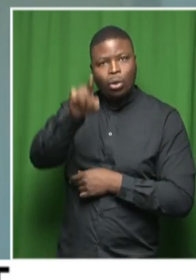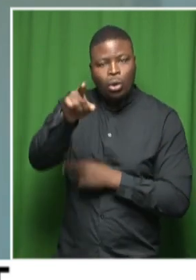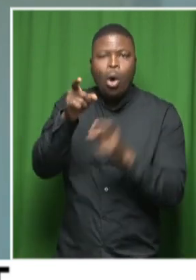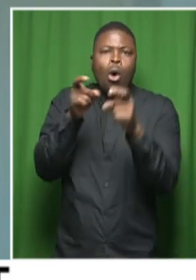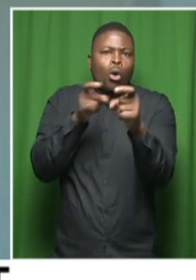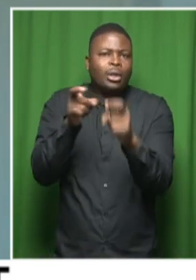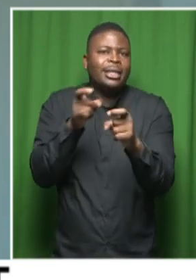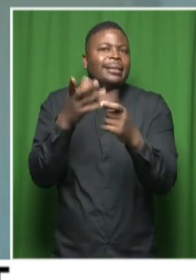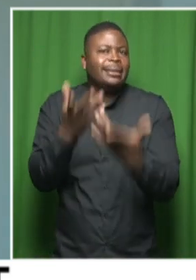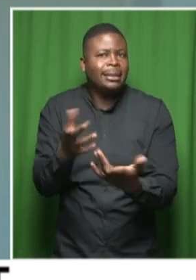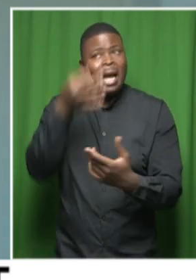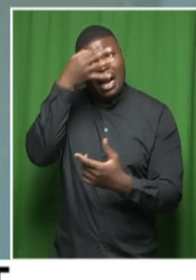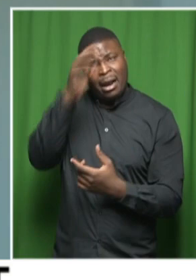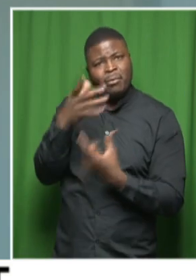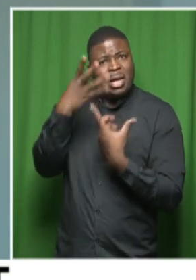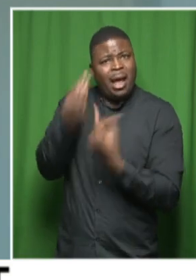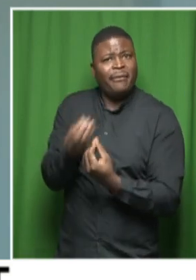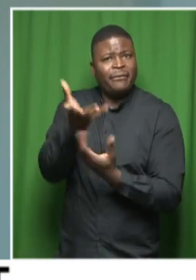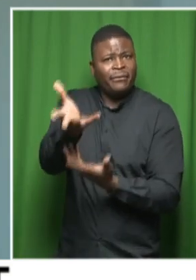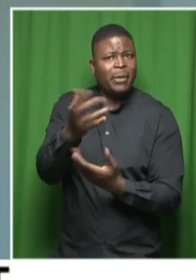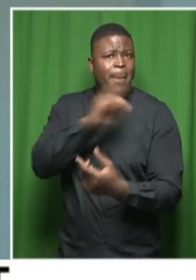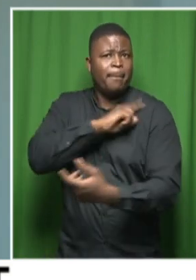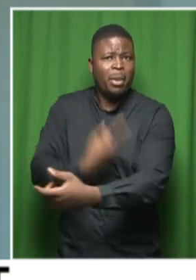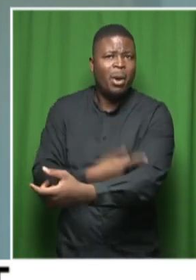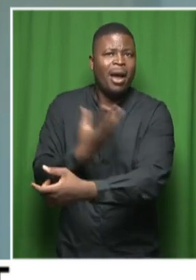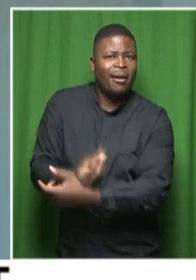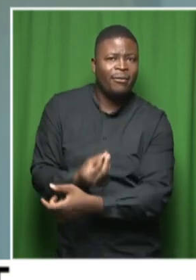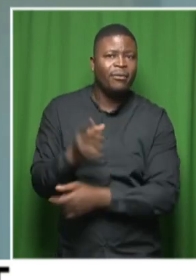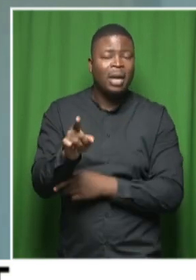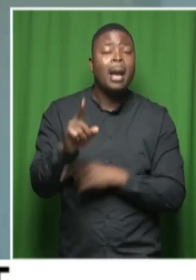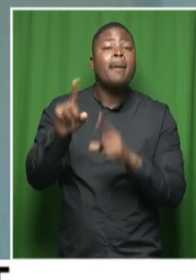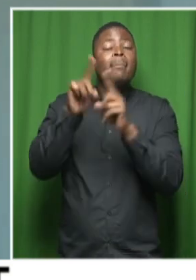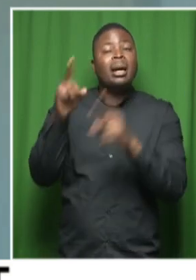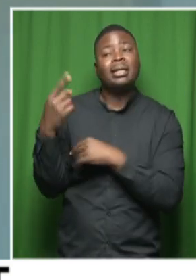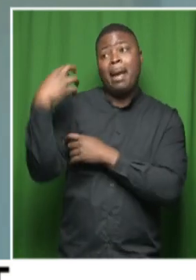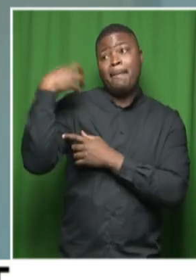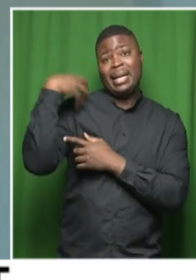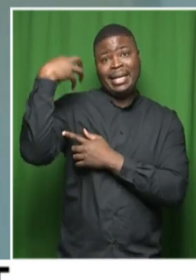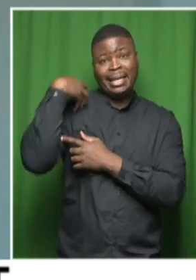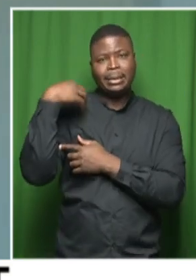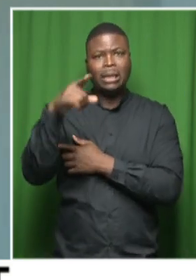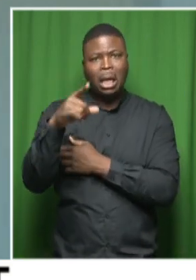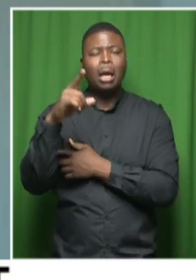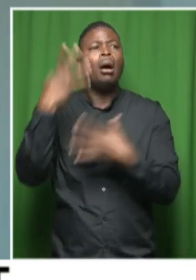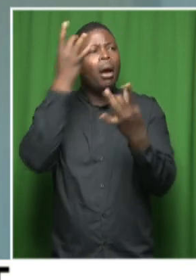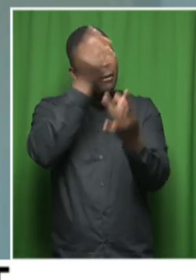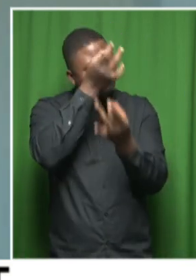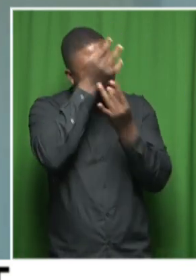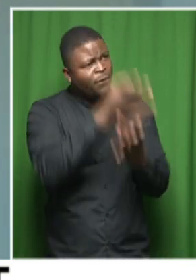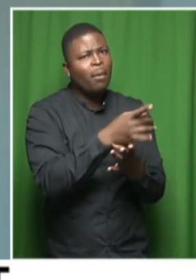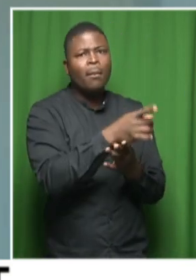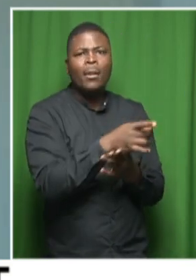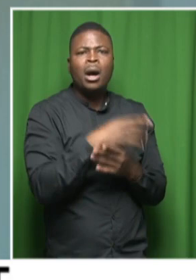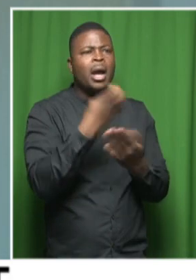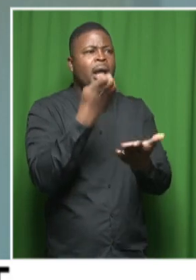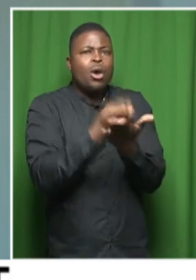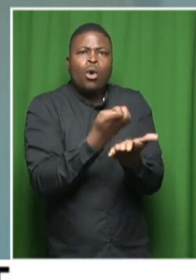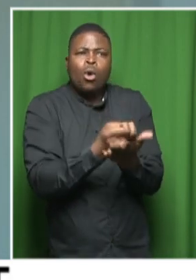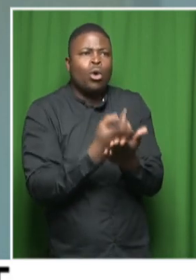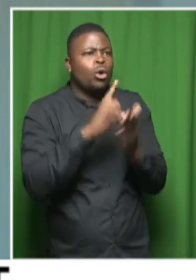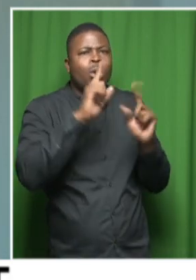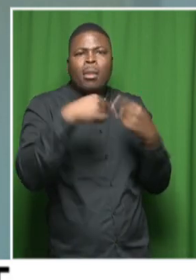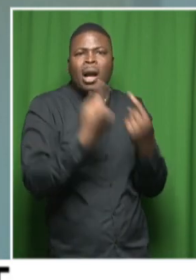coordination, because the minister responsible is actually alerting and saying this economy cannot survive with